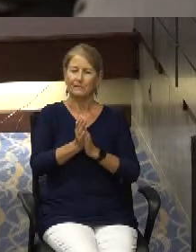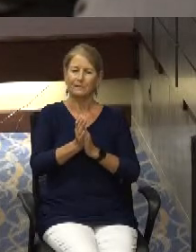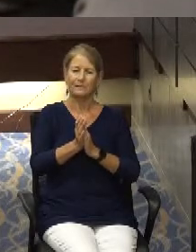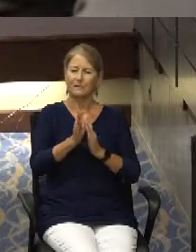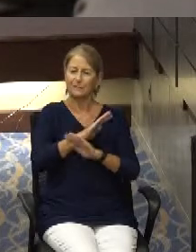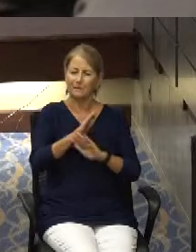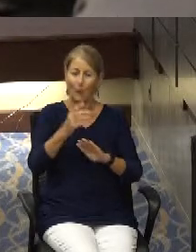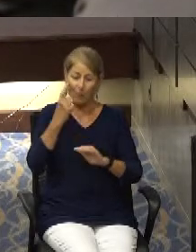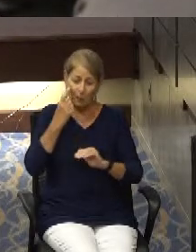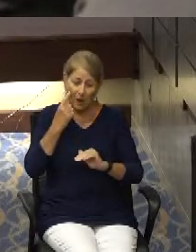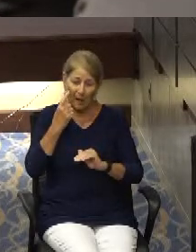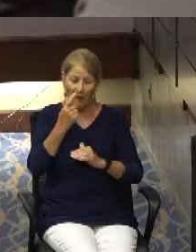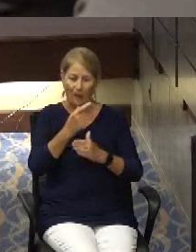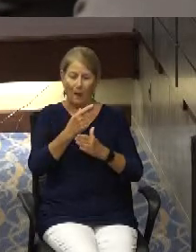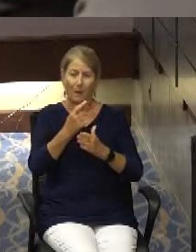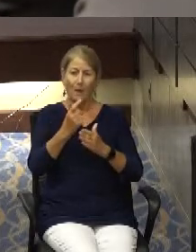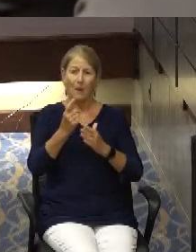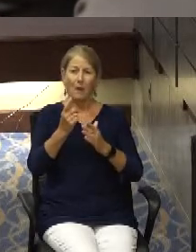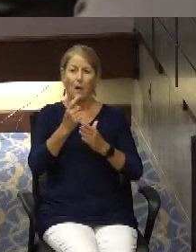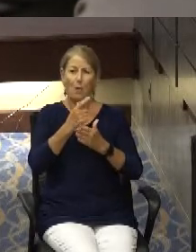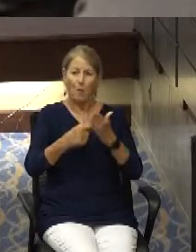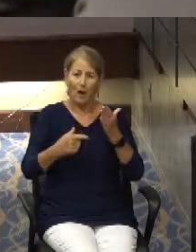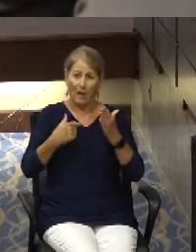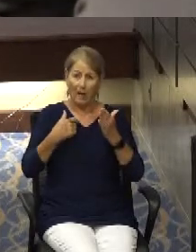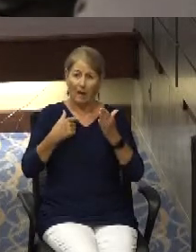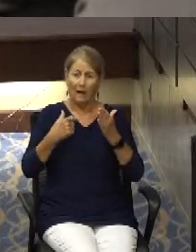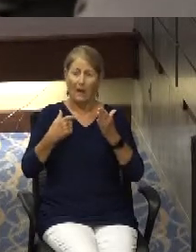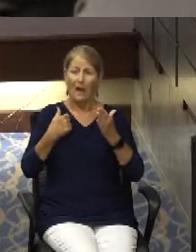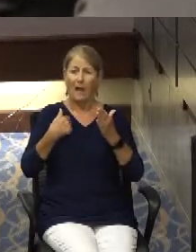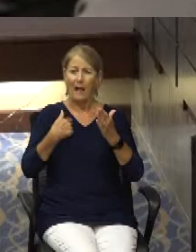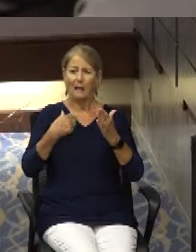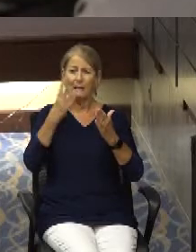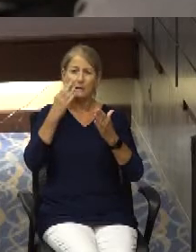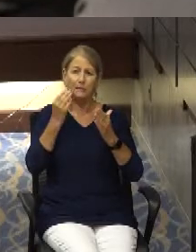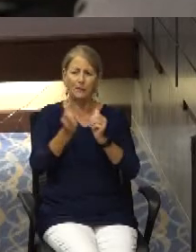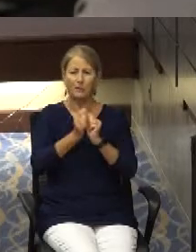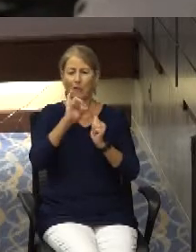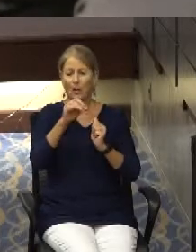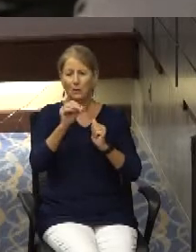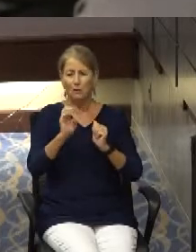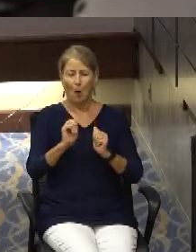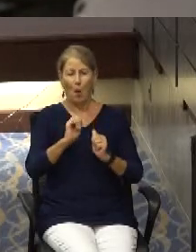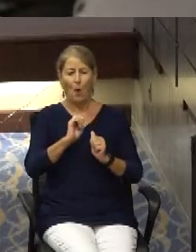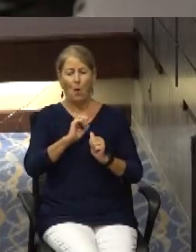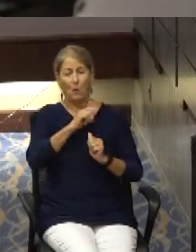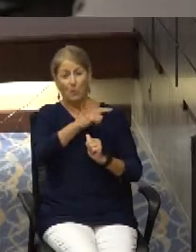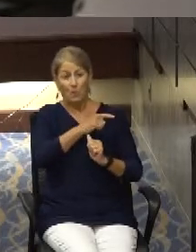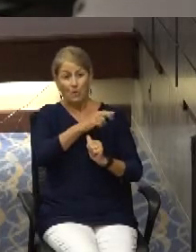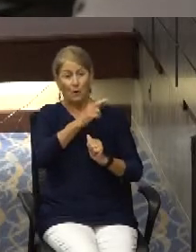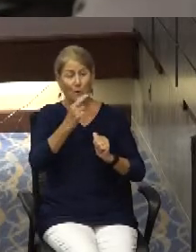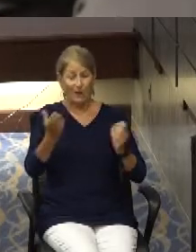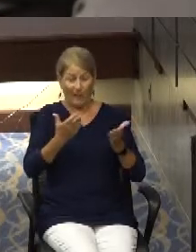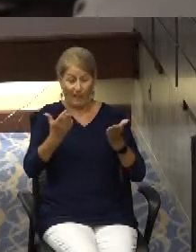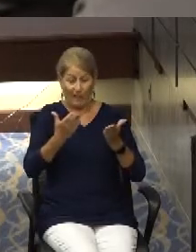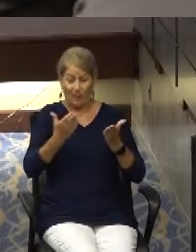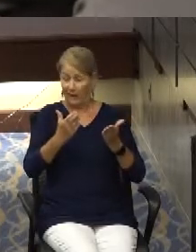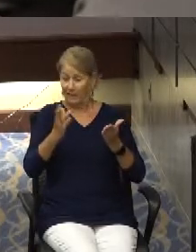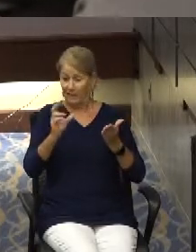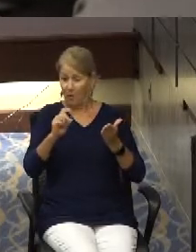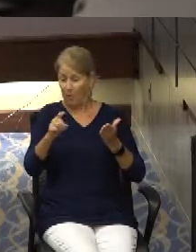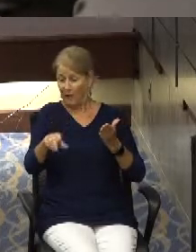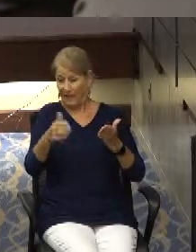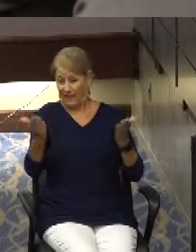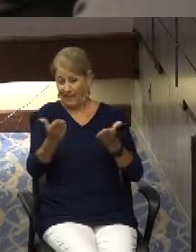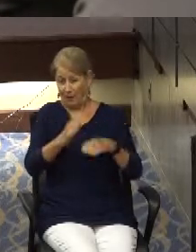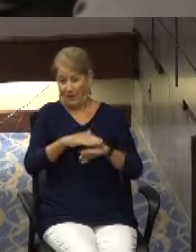What I went through with Joe, you were there. And I don't think anybody here in the council could say that. Excuse me,